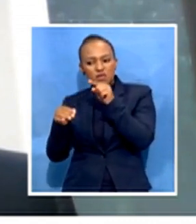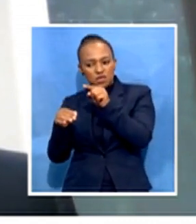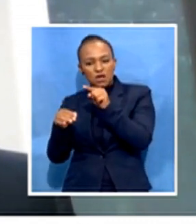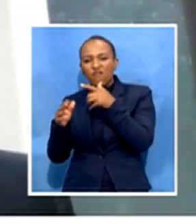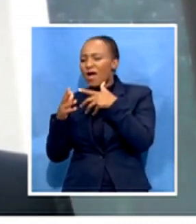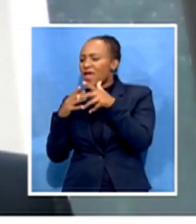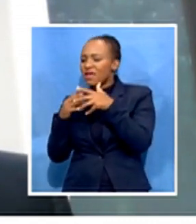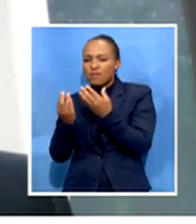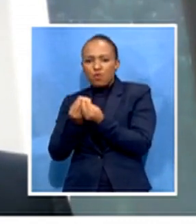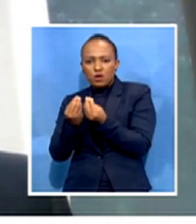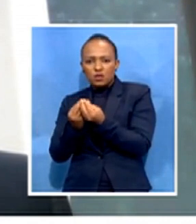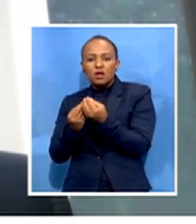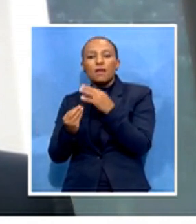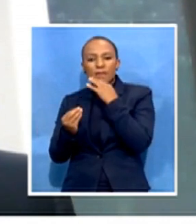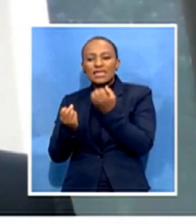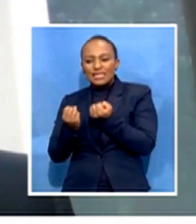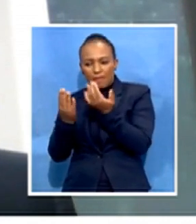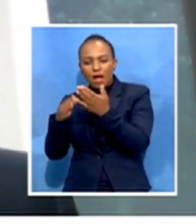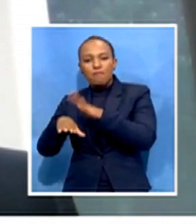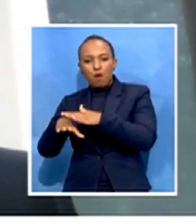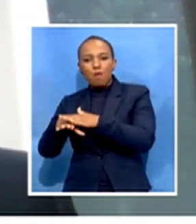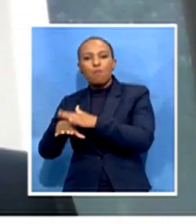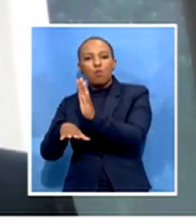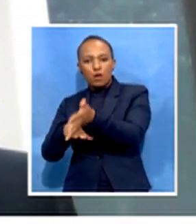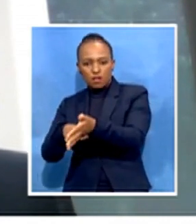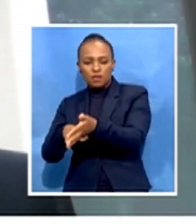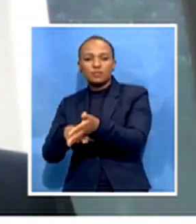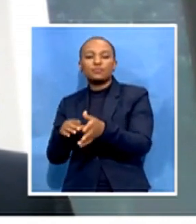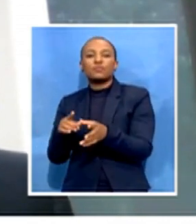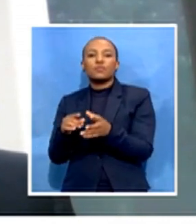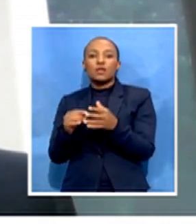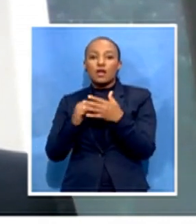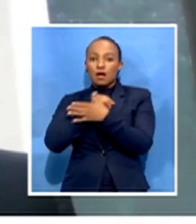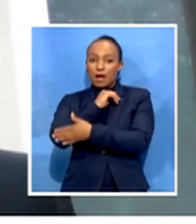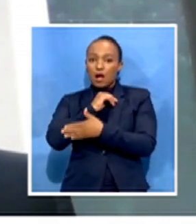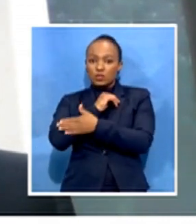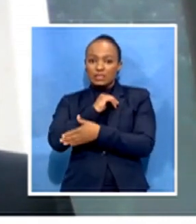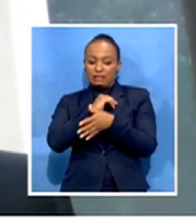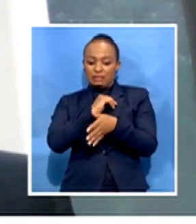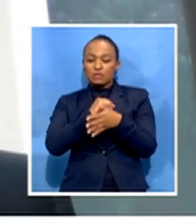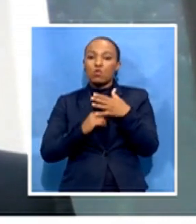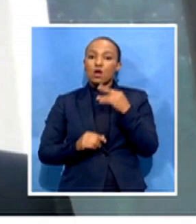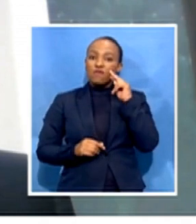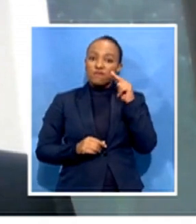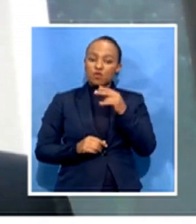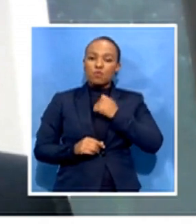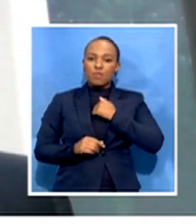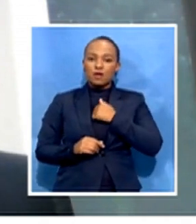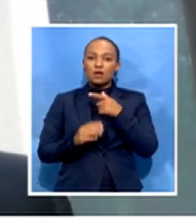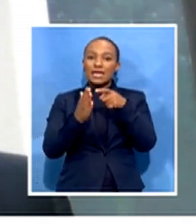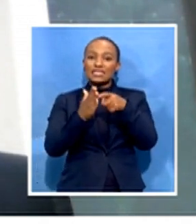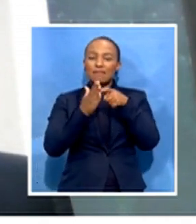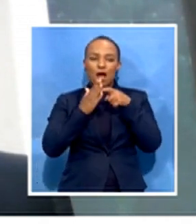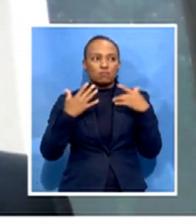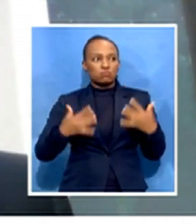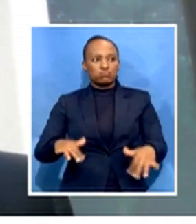So what we're seeing currently in the country, and this is my view, is that the demand for these products is high in our country. People want the cheaper product. And